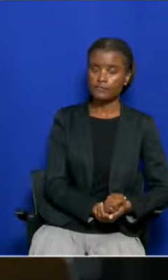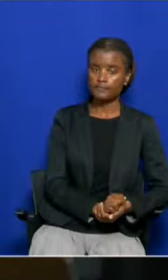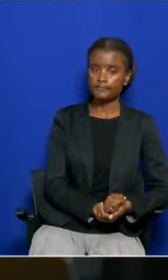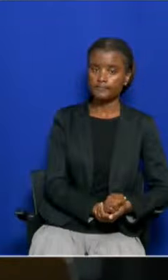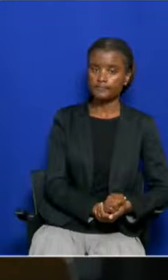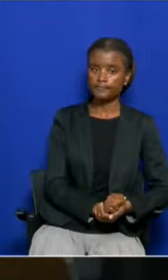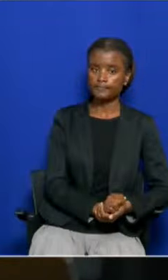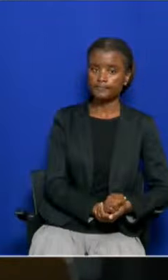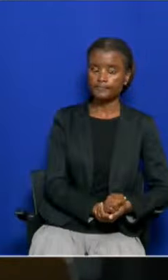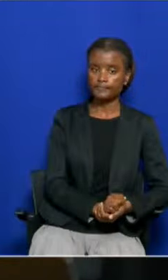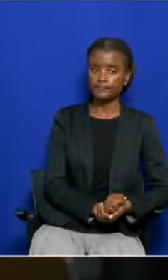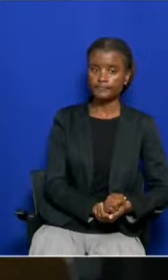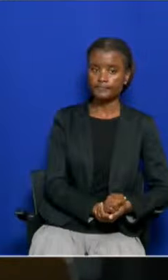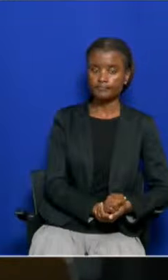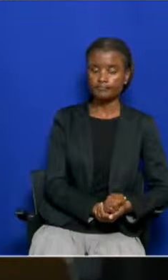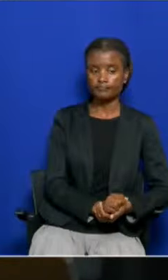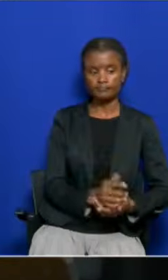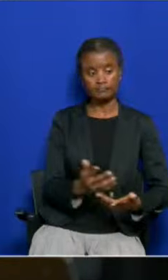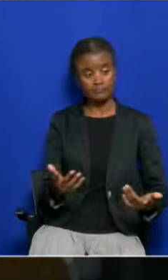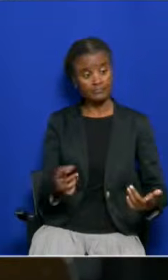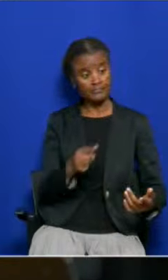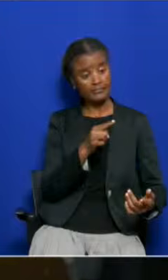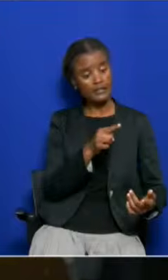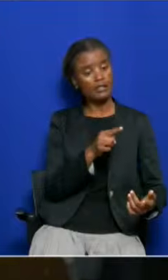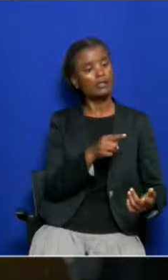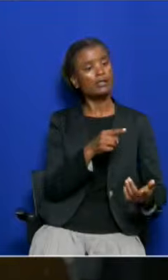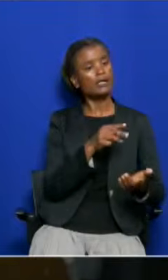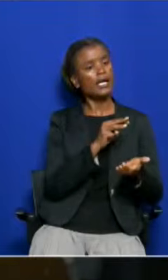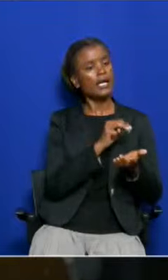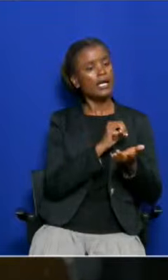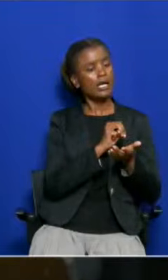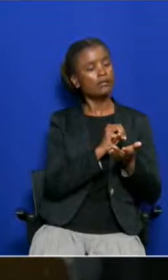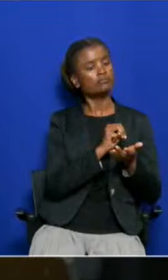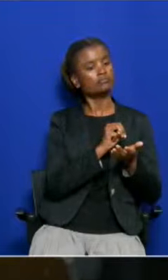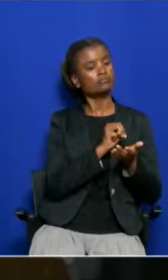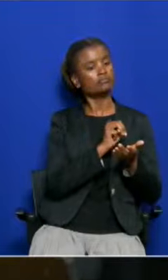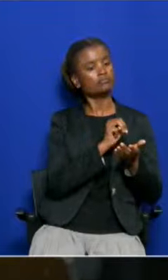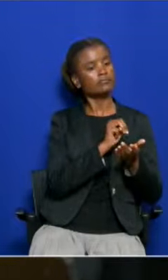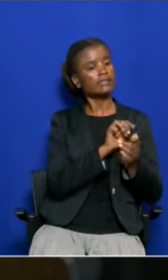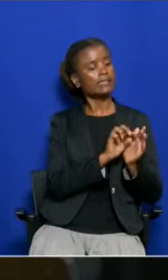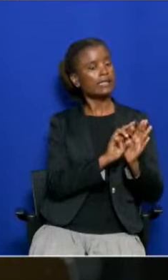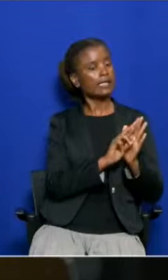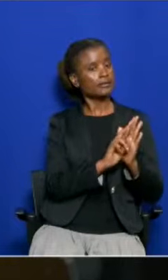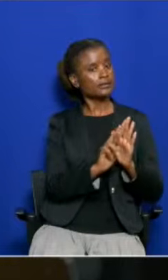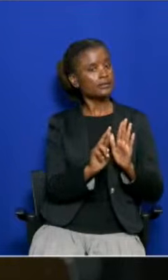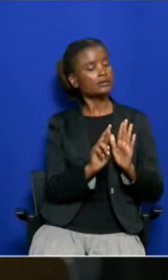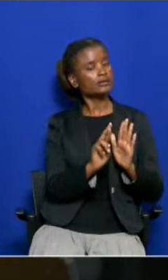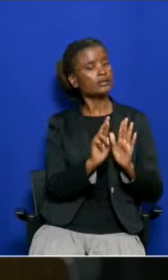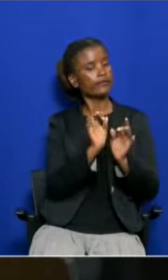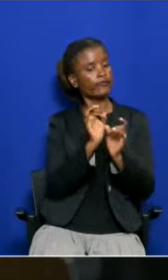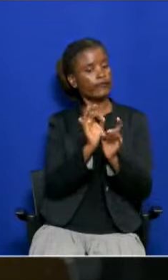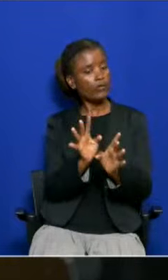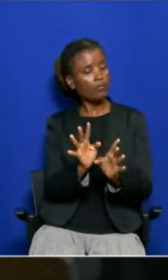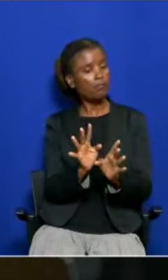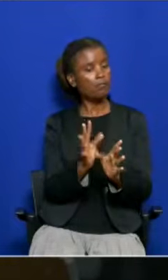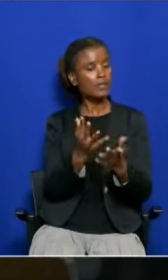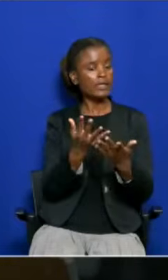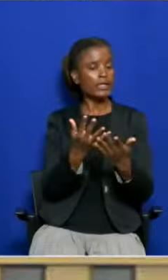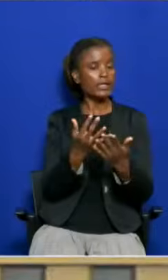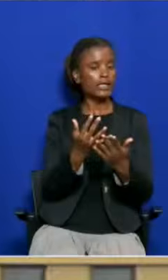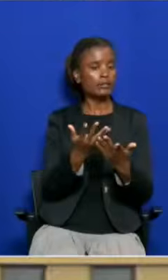send a message of condolence in relation to Mr. Msibi's death?